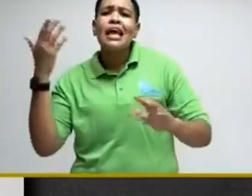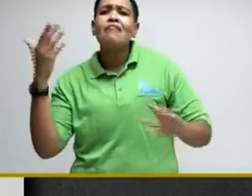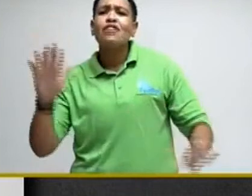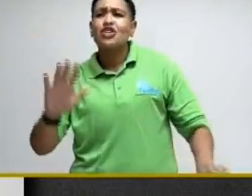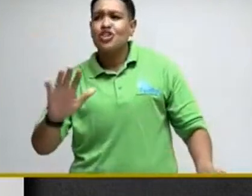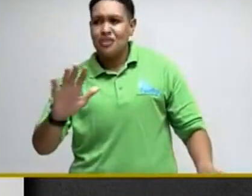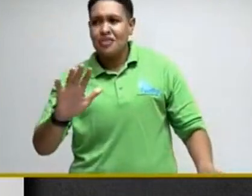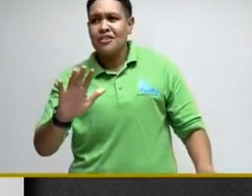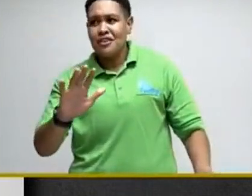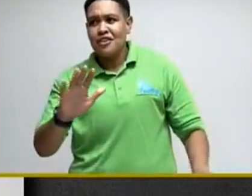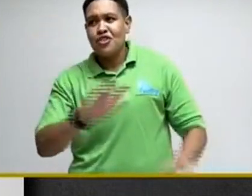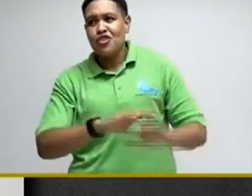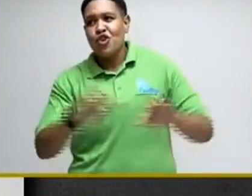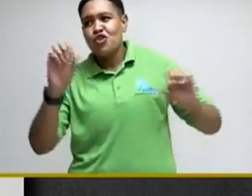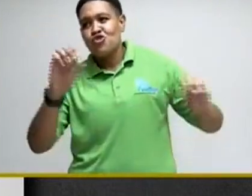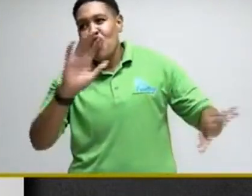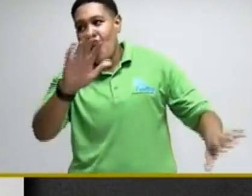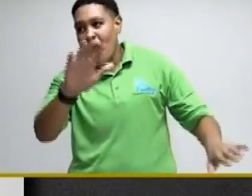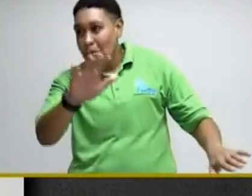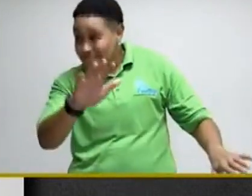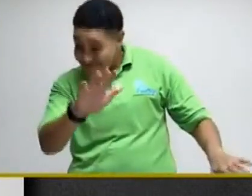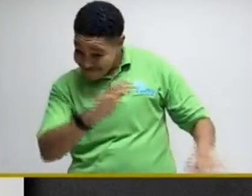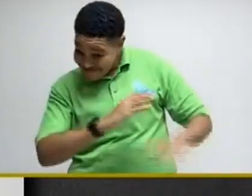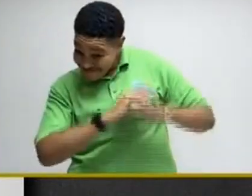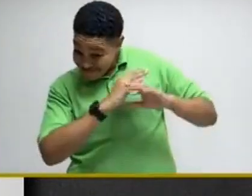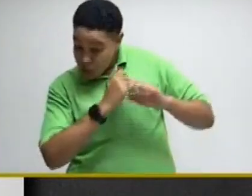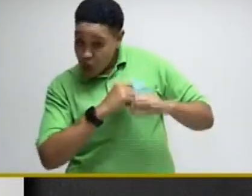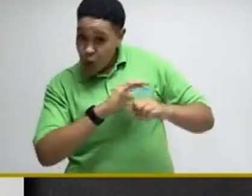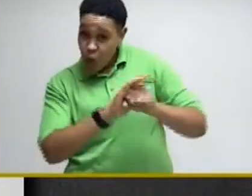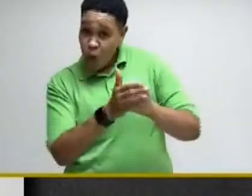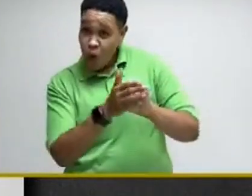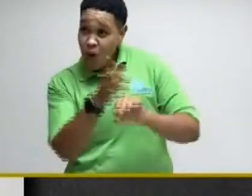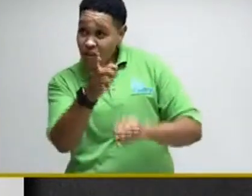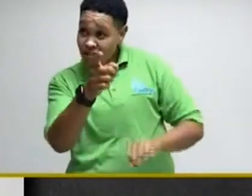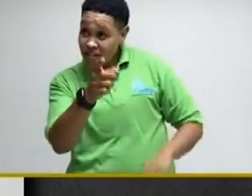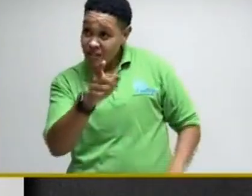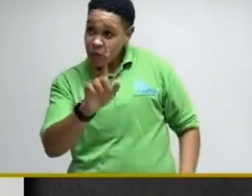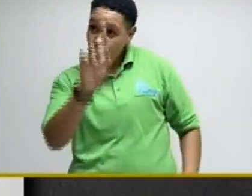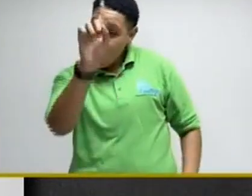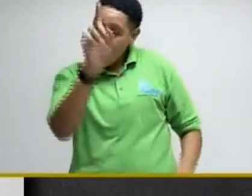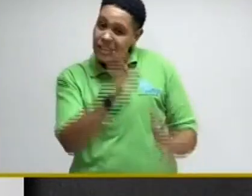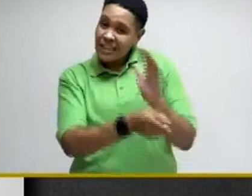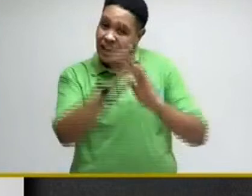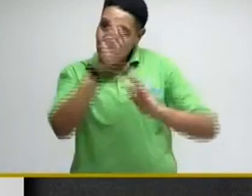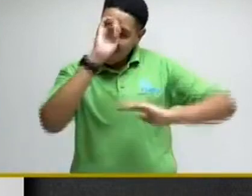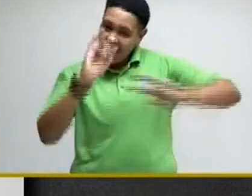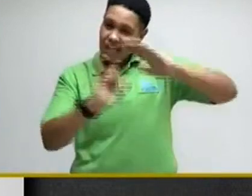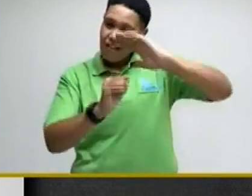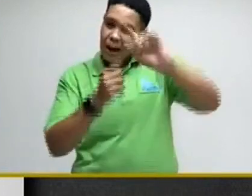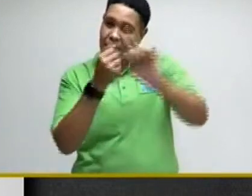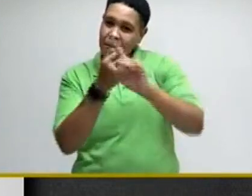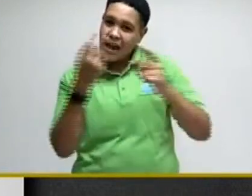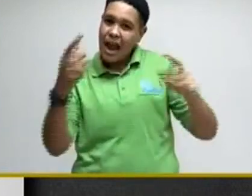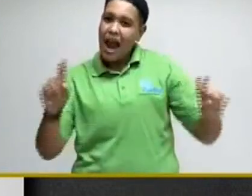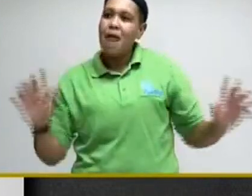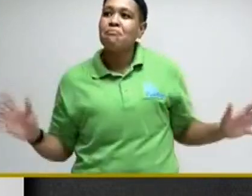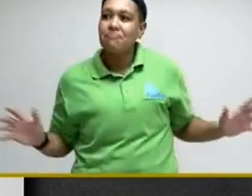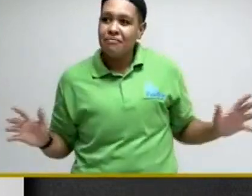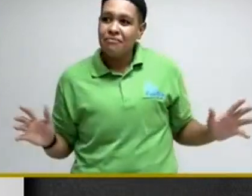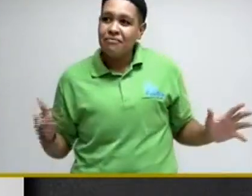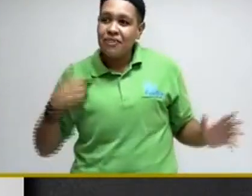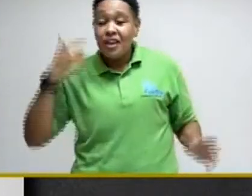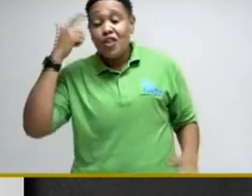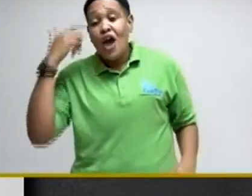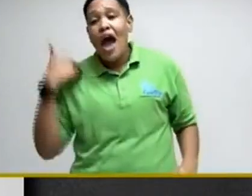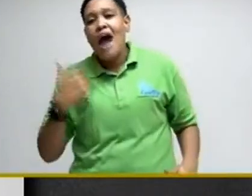Listen, don't drop your guard with COVID-19. It only takes a second for you to catch a virus. Initially, I thought